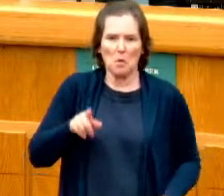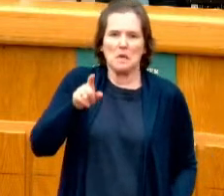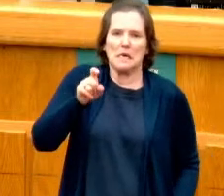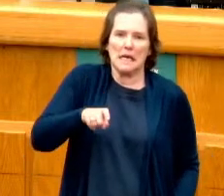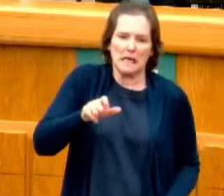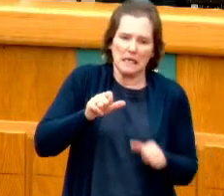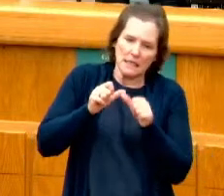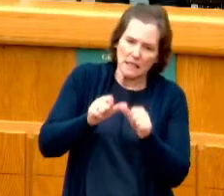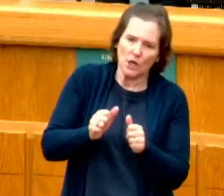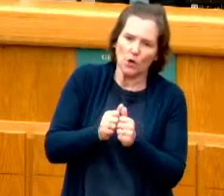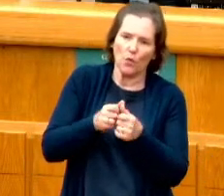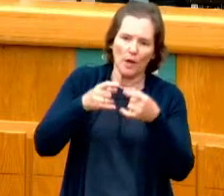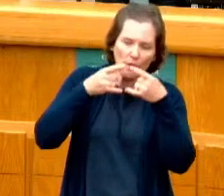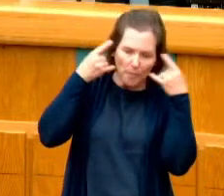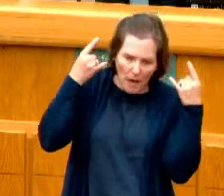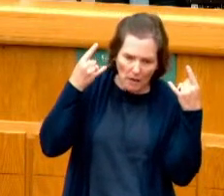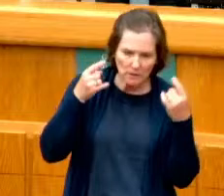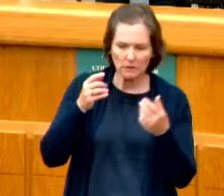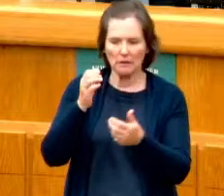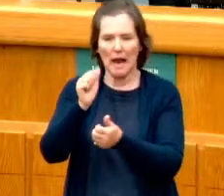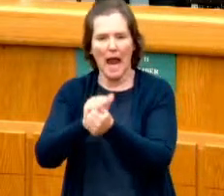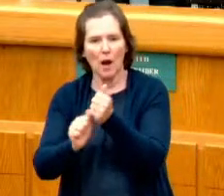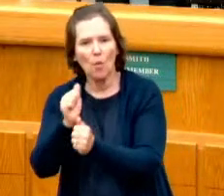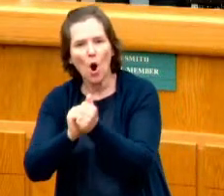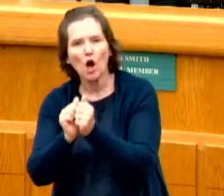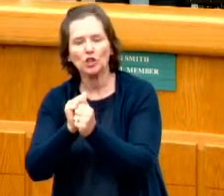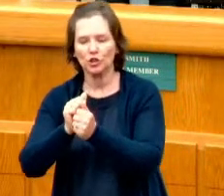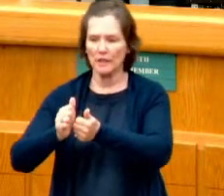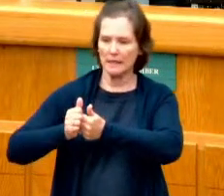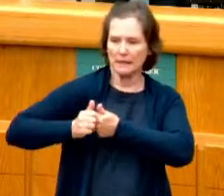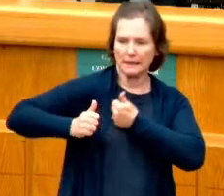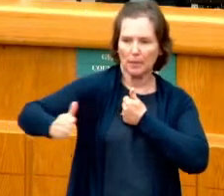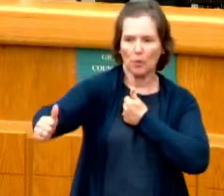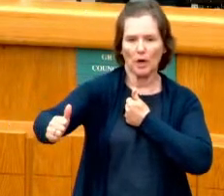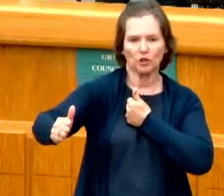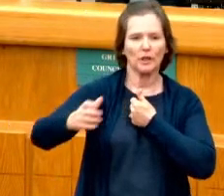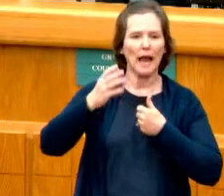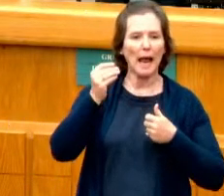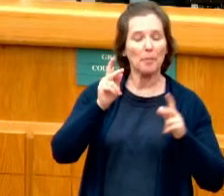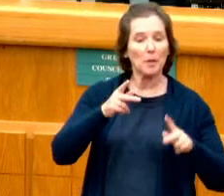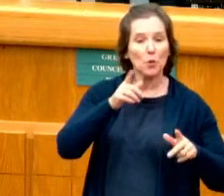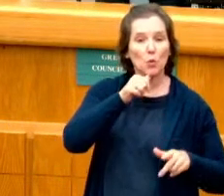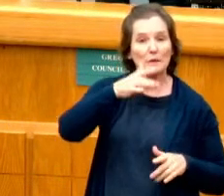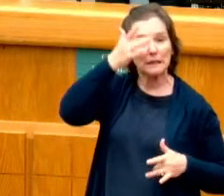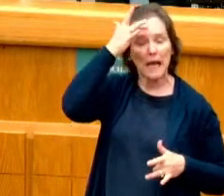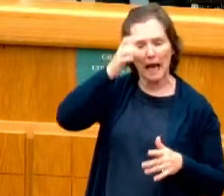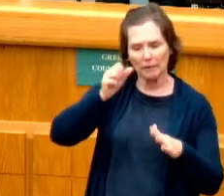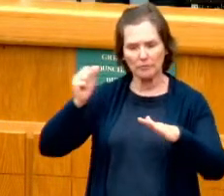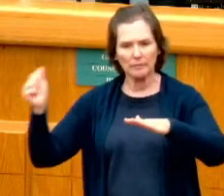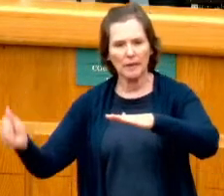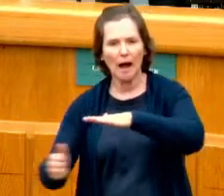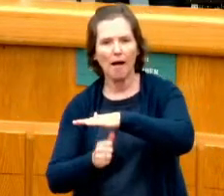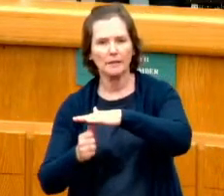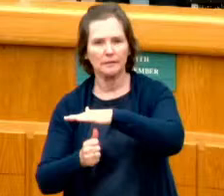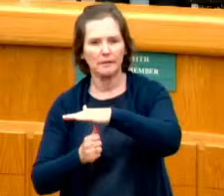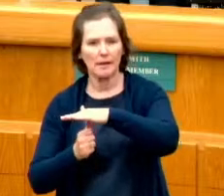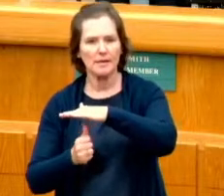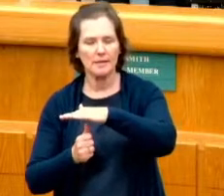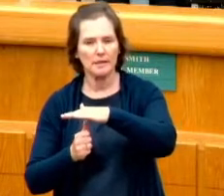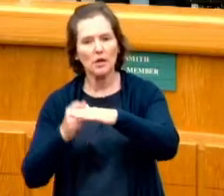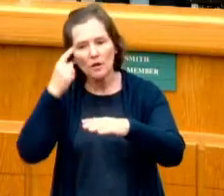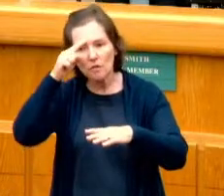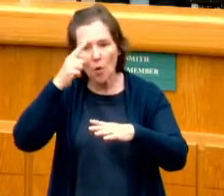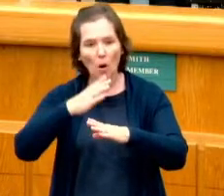and isolation and quarantine is essential to limit the spread of the virus that causes COVID-19 and protect public